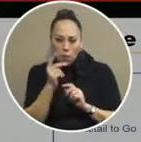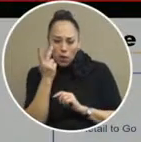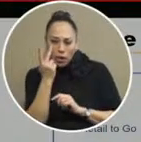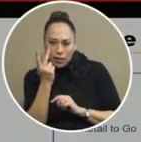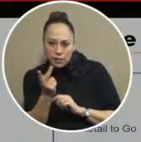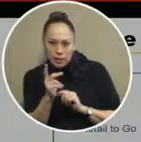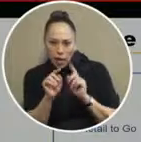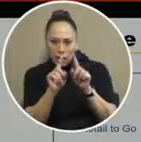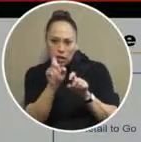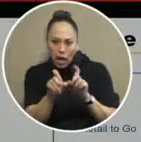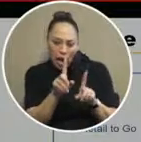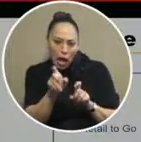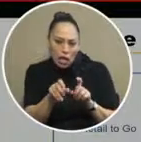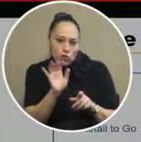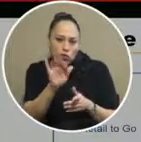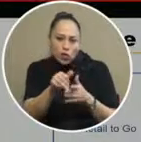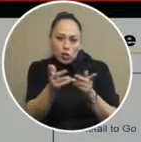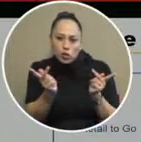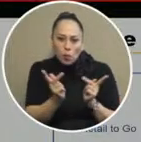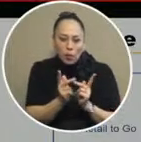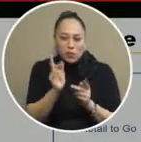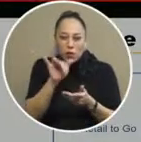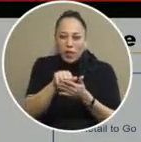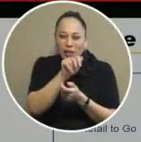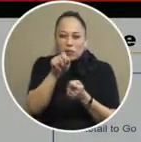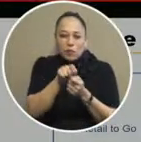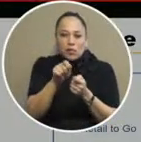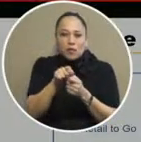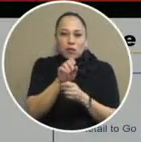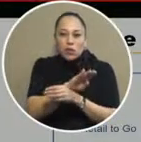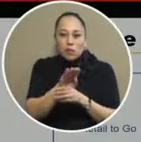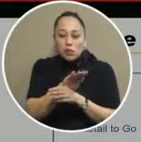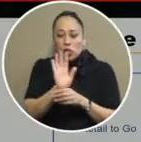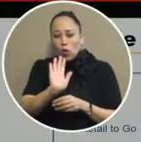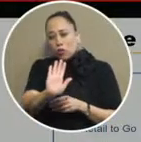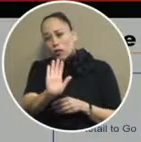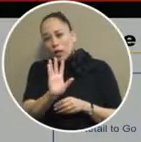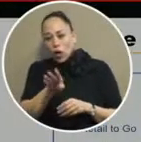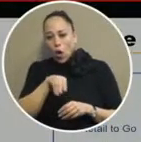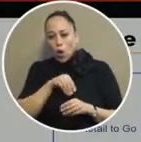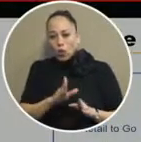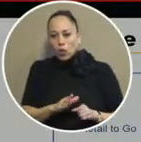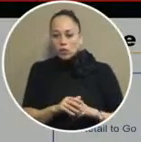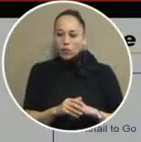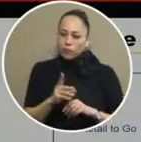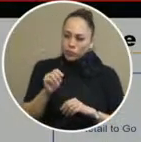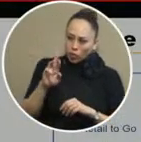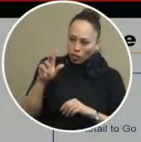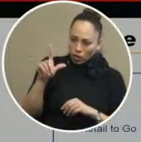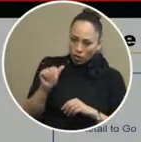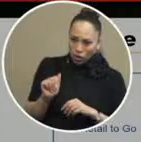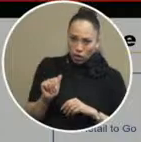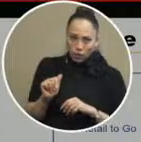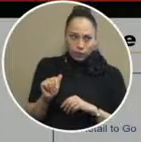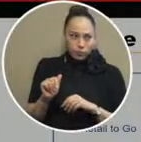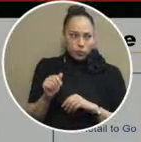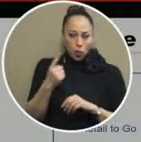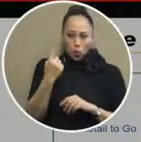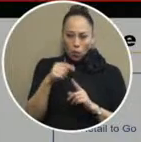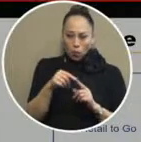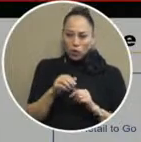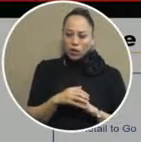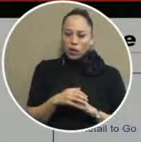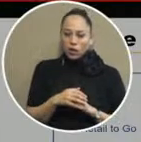those establishments for those specific businesses and business owners. Hey, Carla, can I just interject one